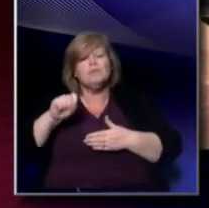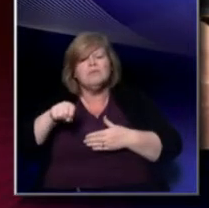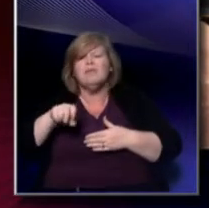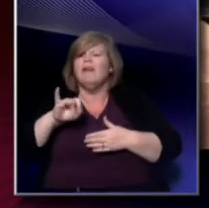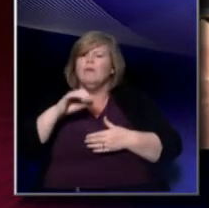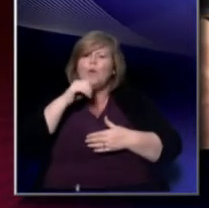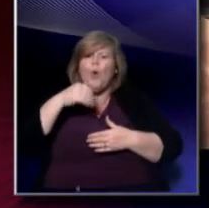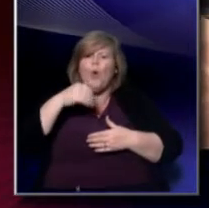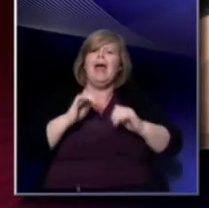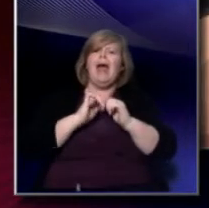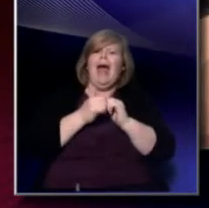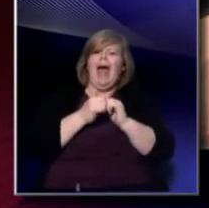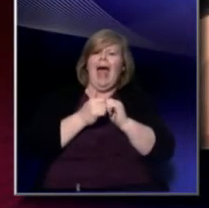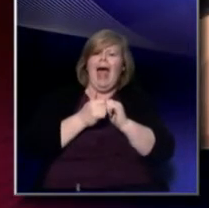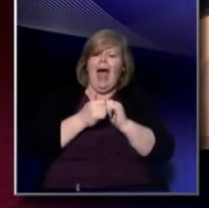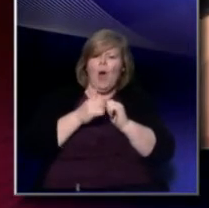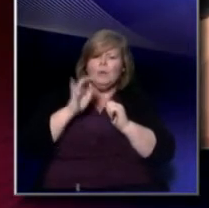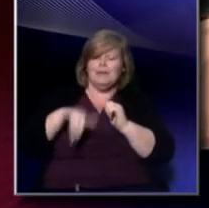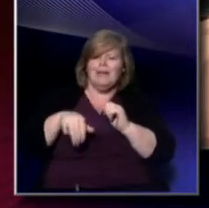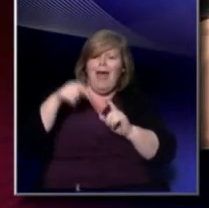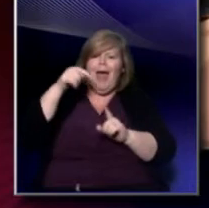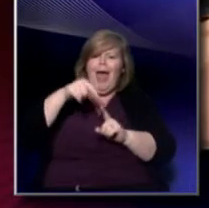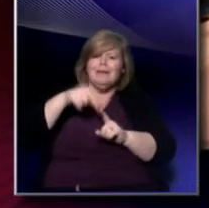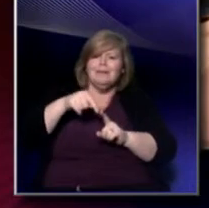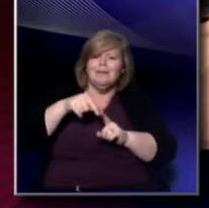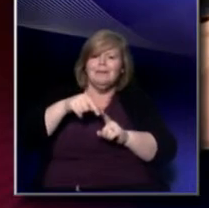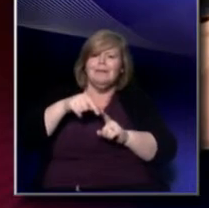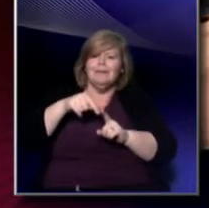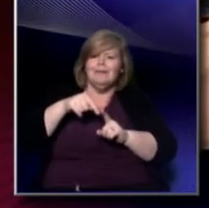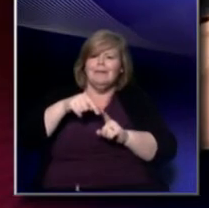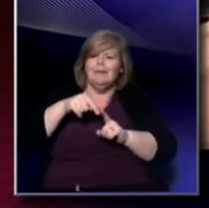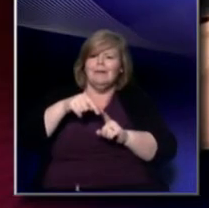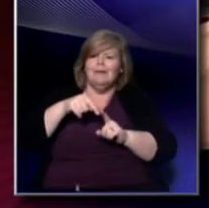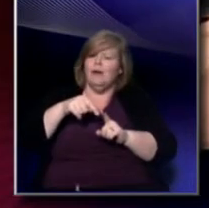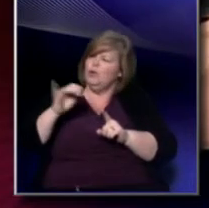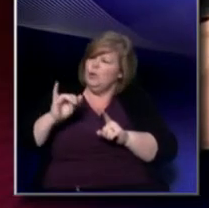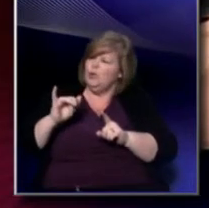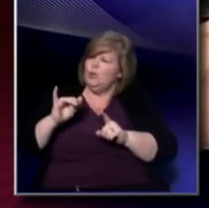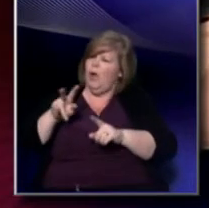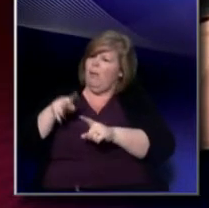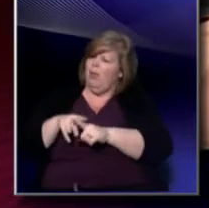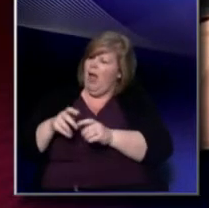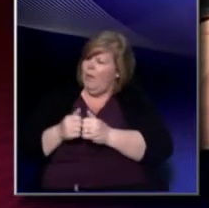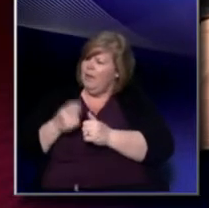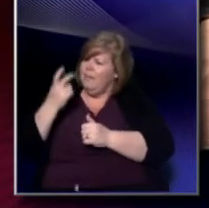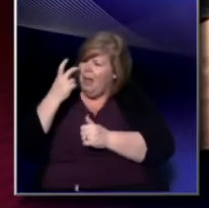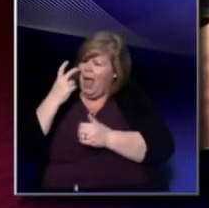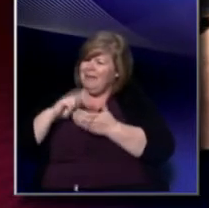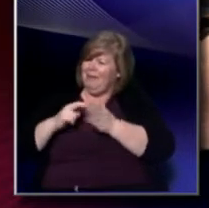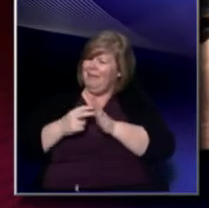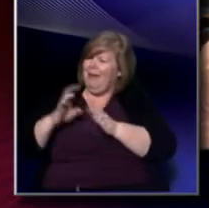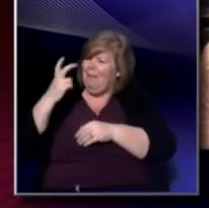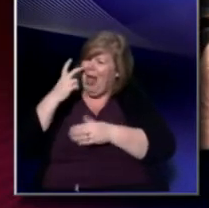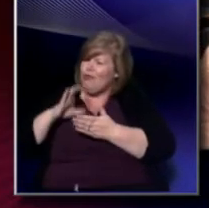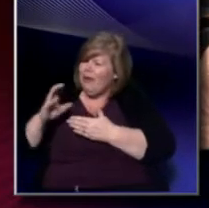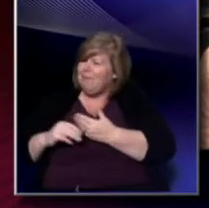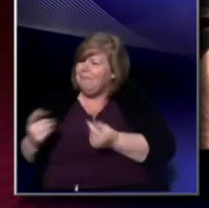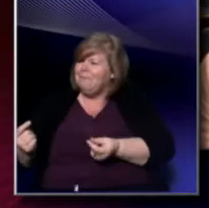a curriculum that's that carrying the blind alongside kind of thing. How does that work with a blind curriculum? Okay,